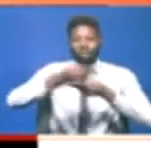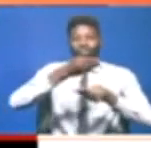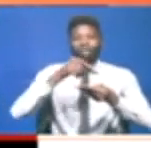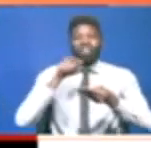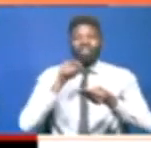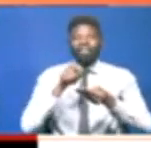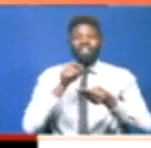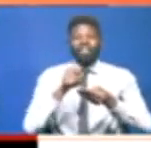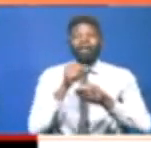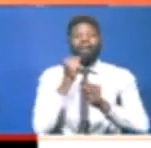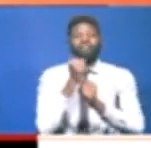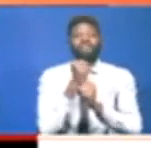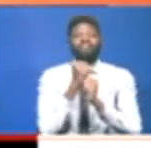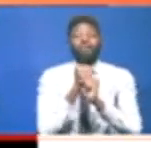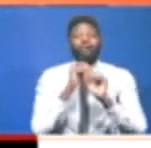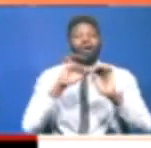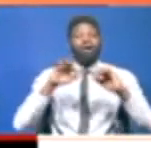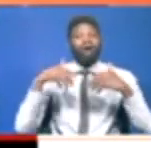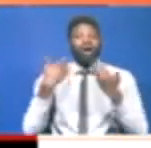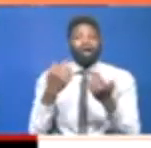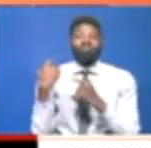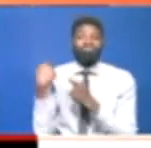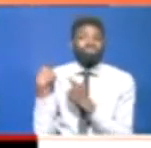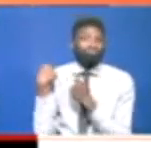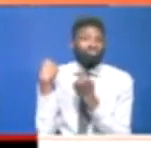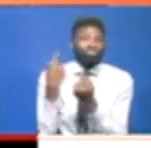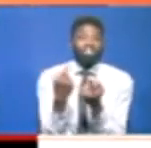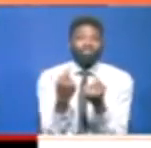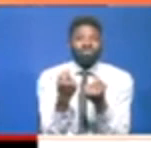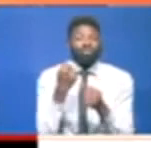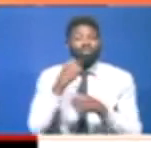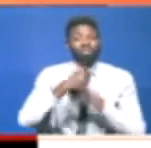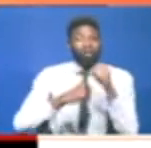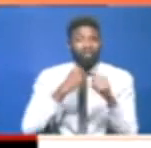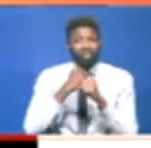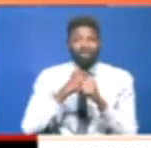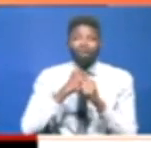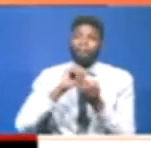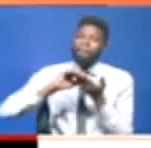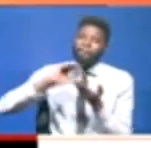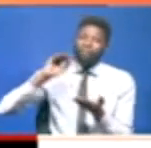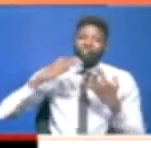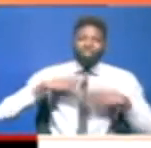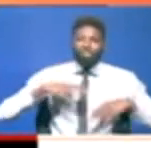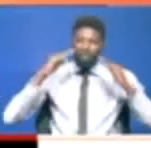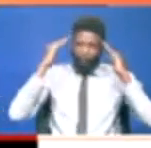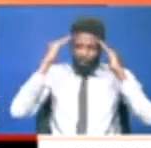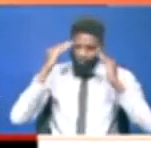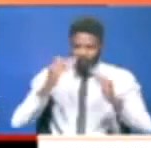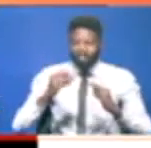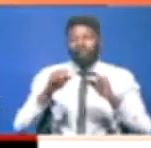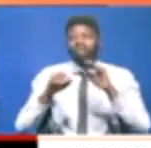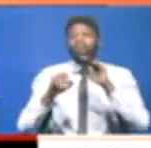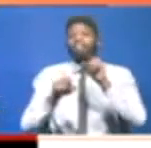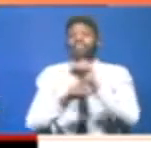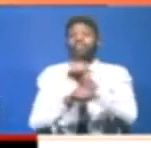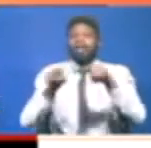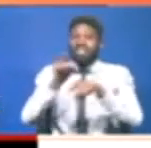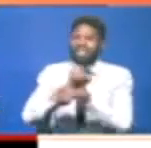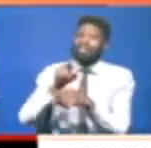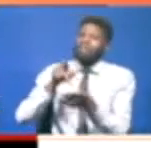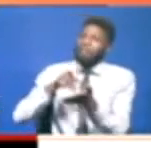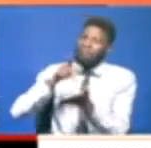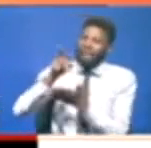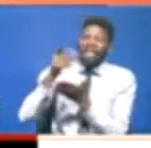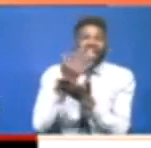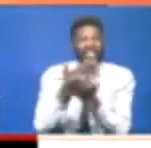maybe in the last few years, there was a lot of interest in property. Everyone was running to property, investing in property. Mm-hmm.